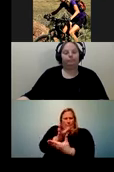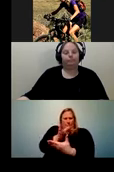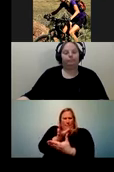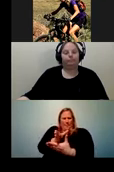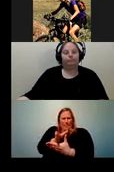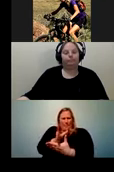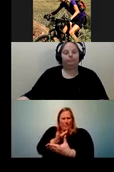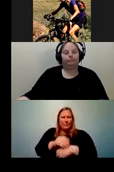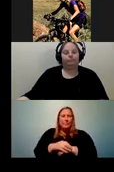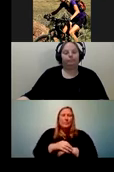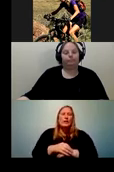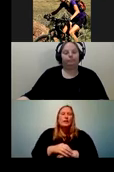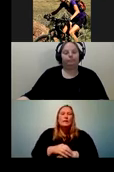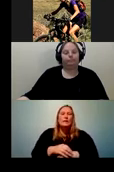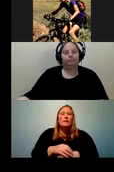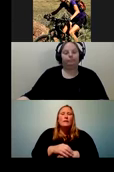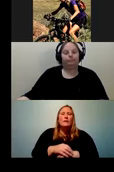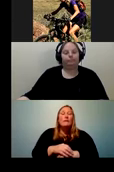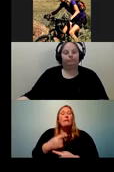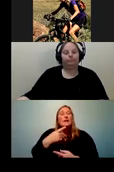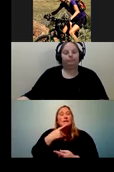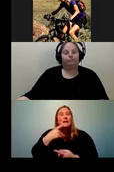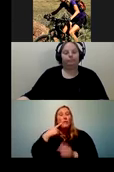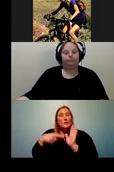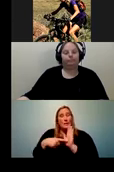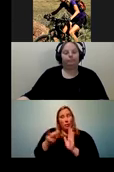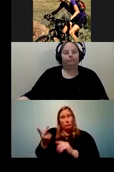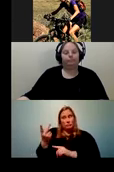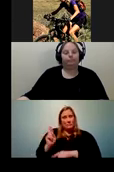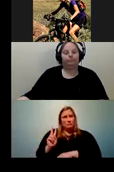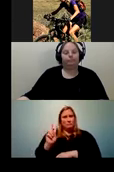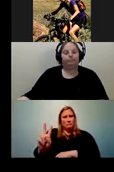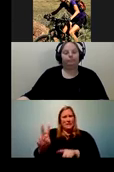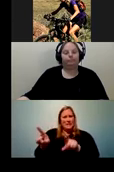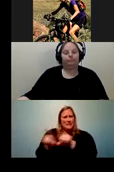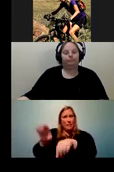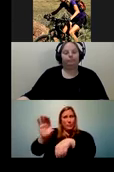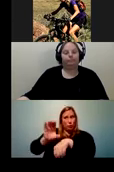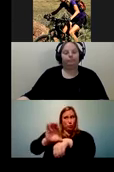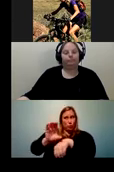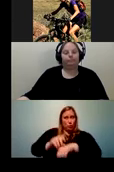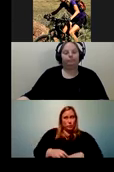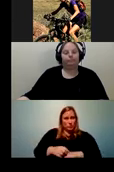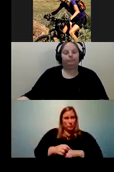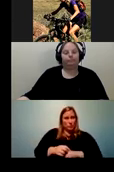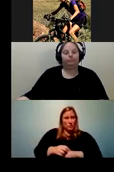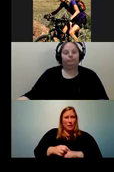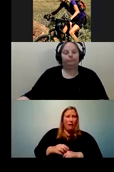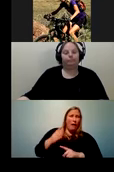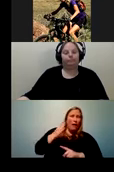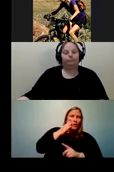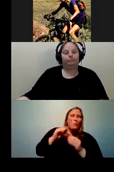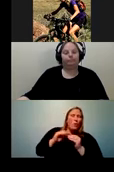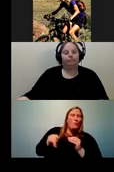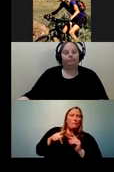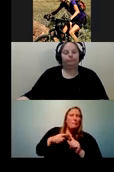slightly heightened, is let's say you go to the same church. Well, now you both know more about each other